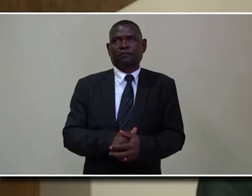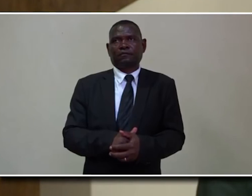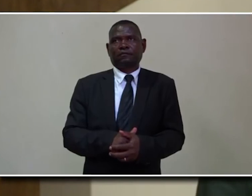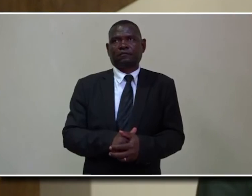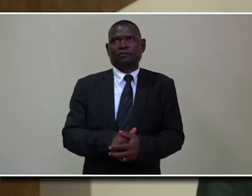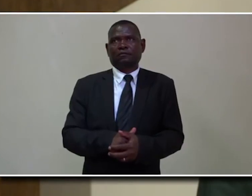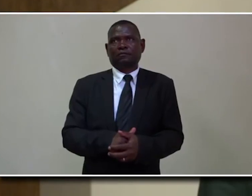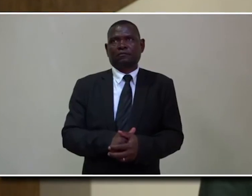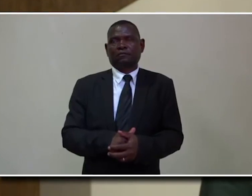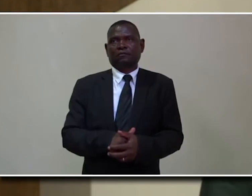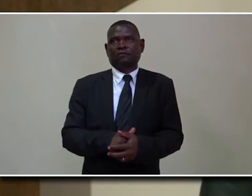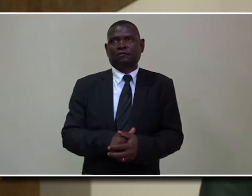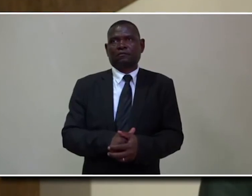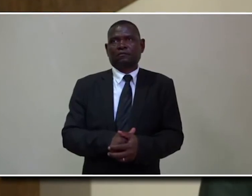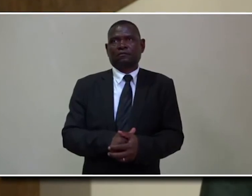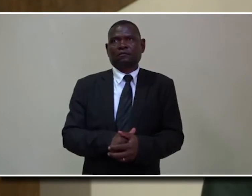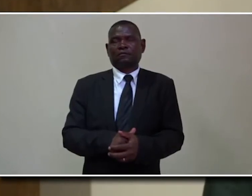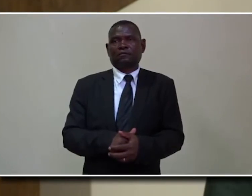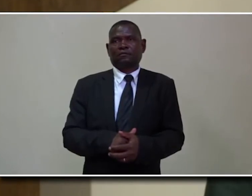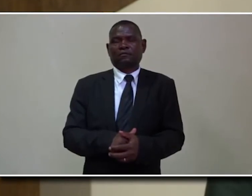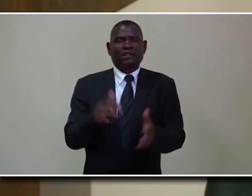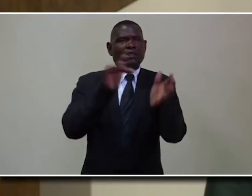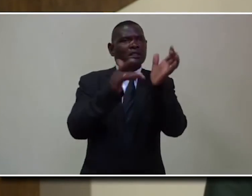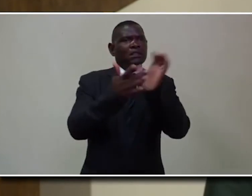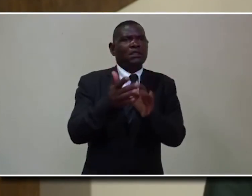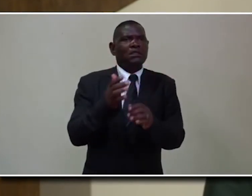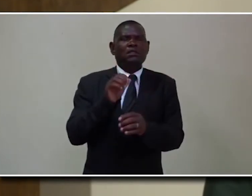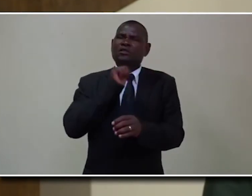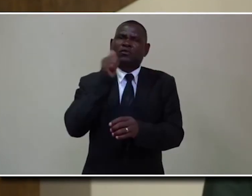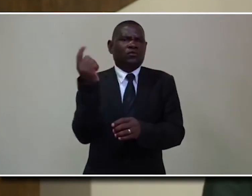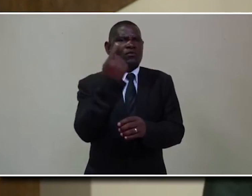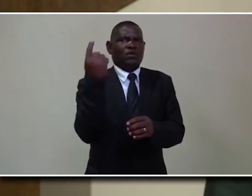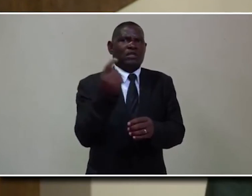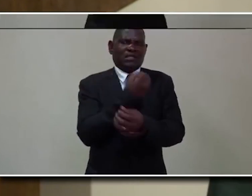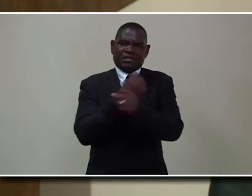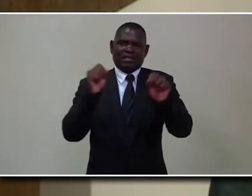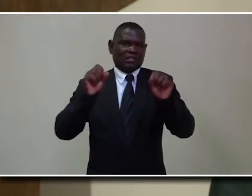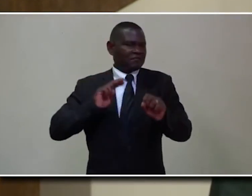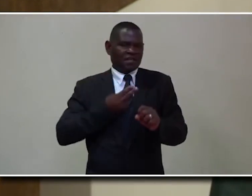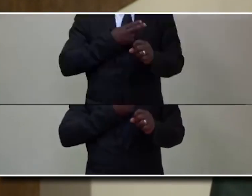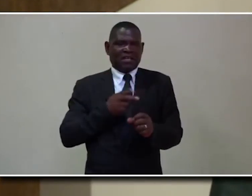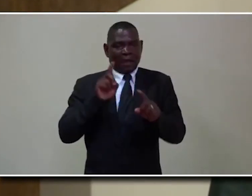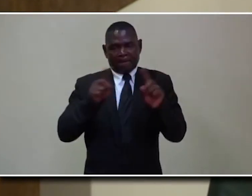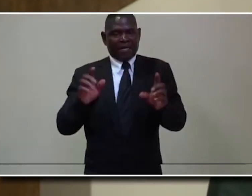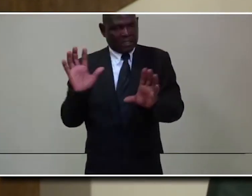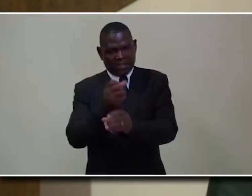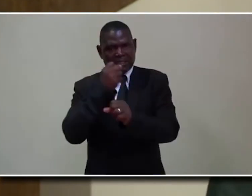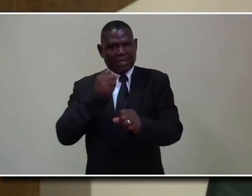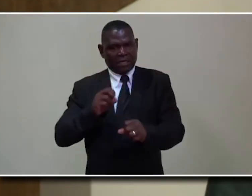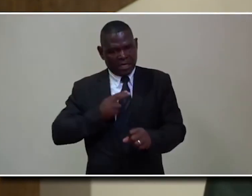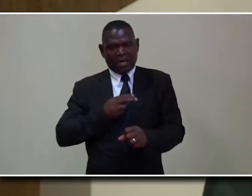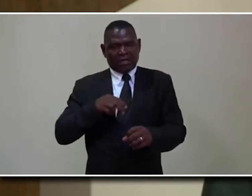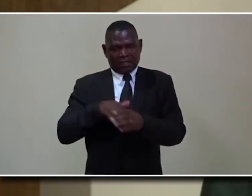He will not only save us when he takes us into his kingdom. Sazatumikira chabe pamene